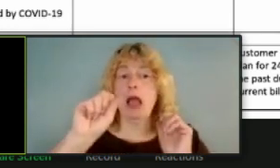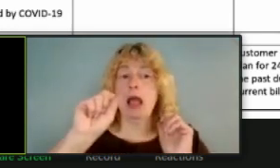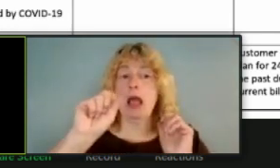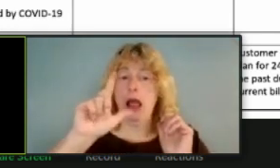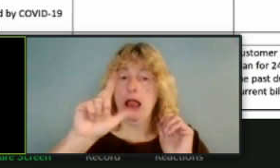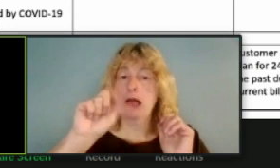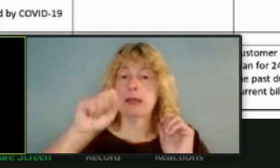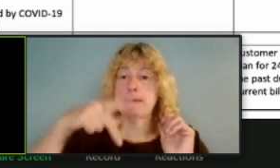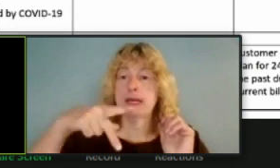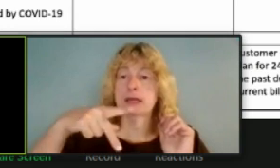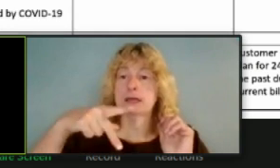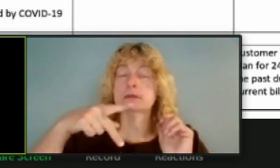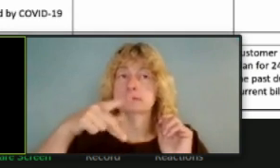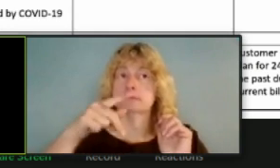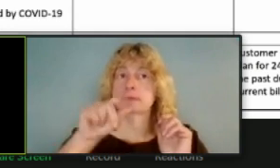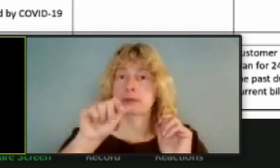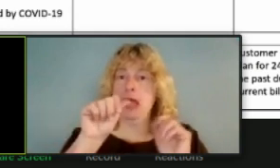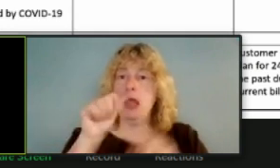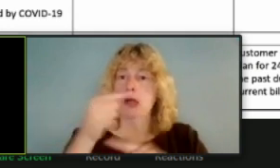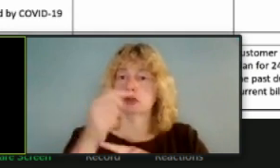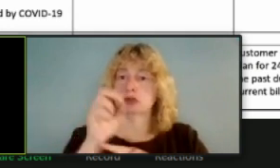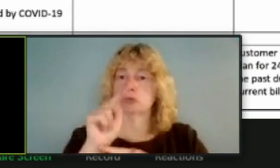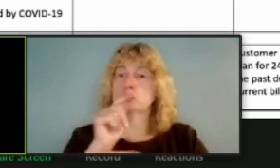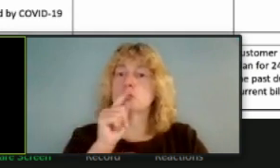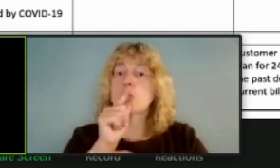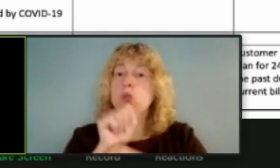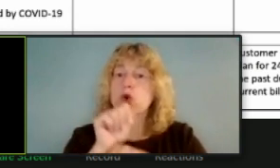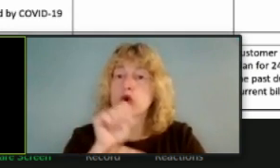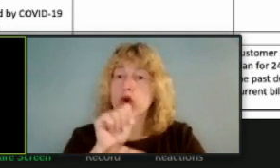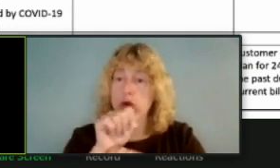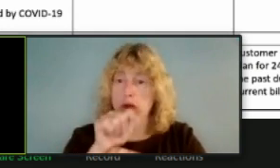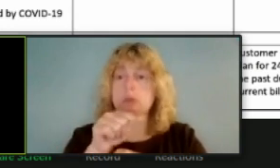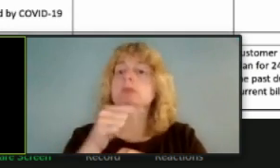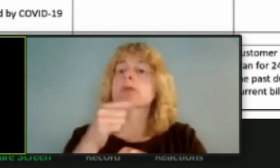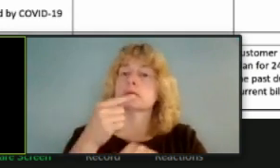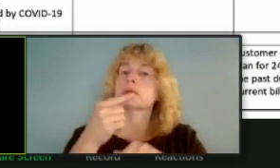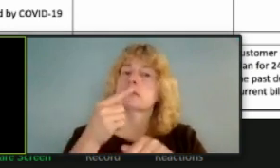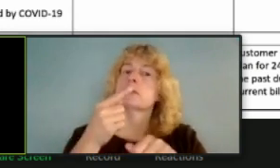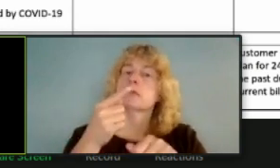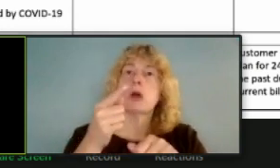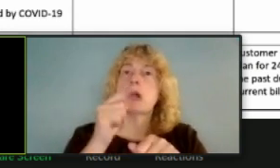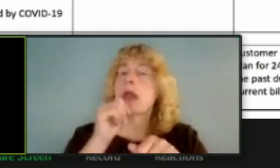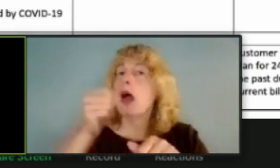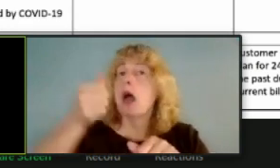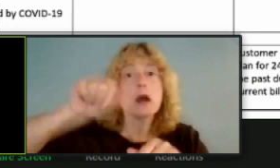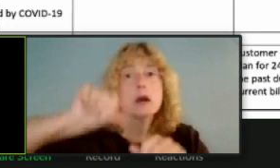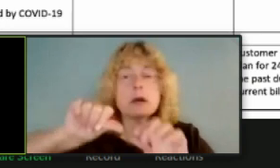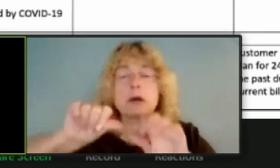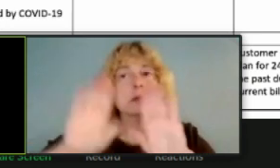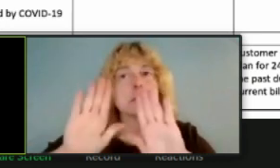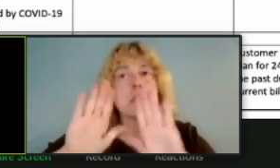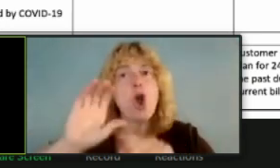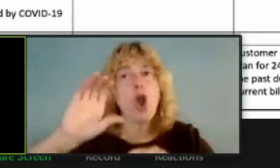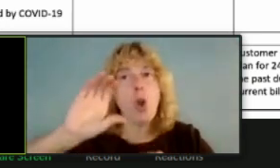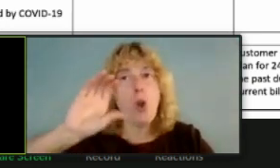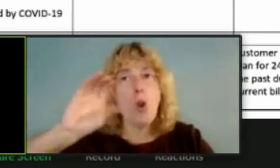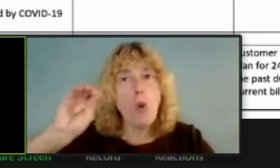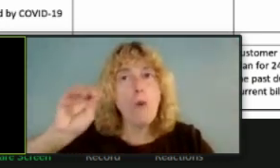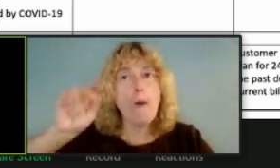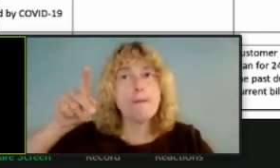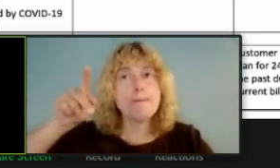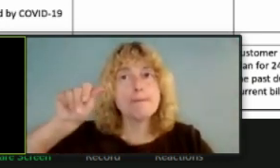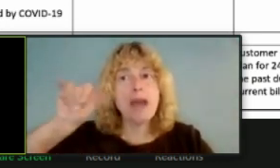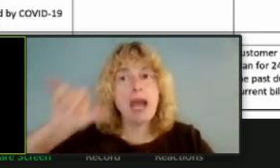saying that you have a copay. Both of those are steps towards going on LSP. The other thing